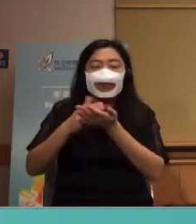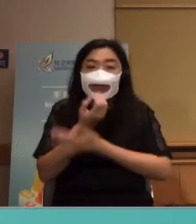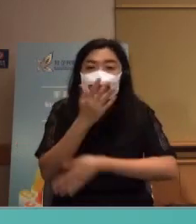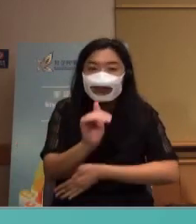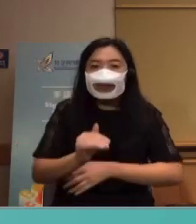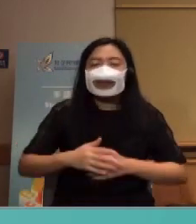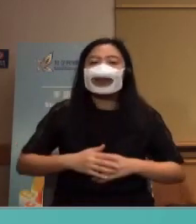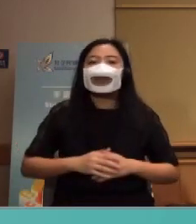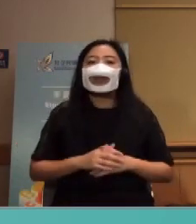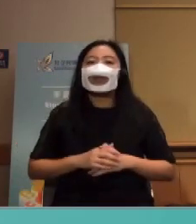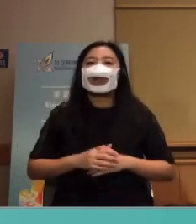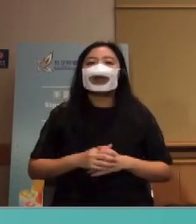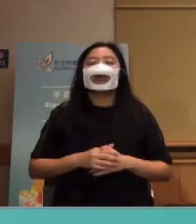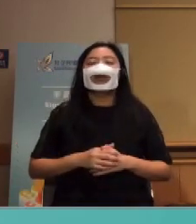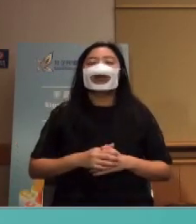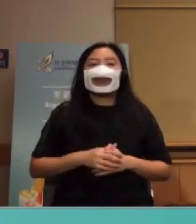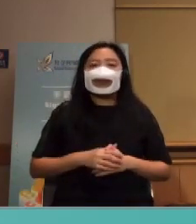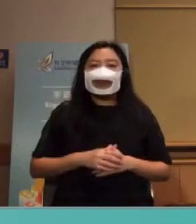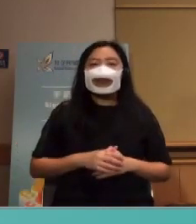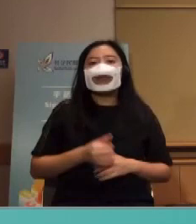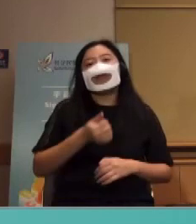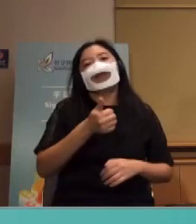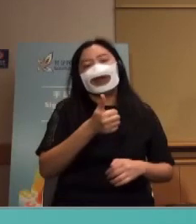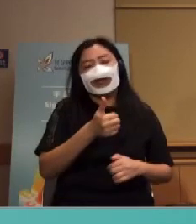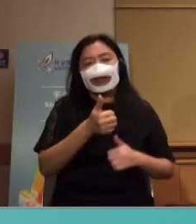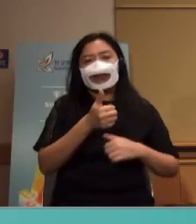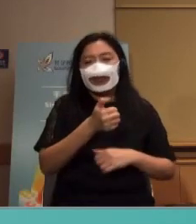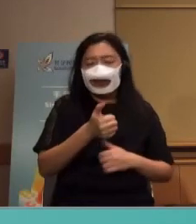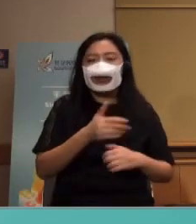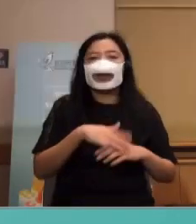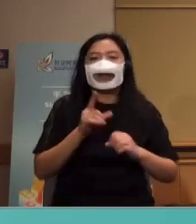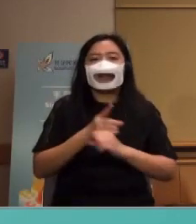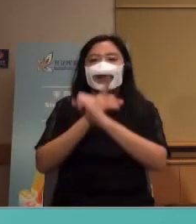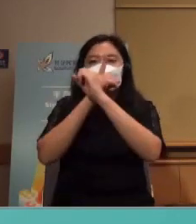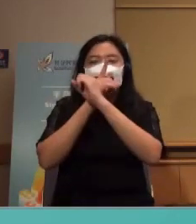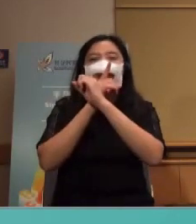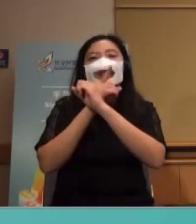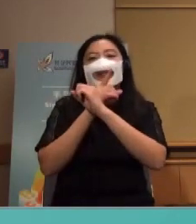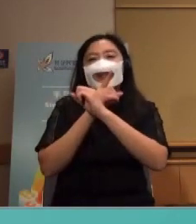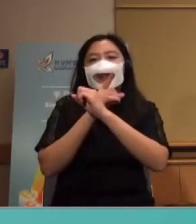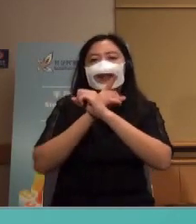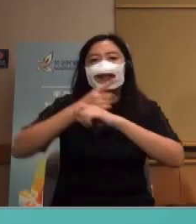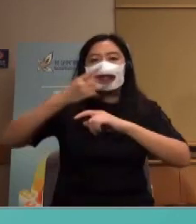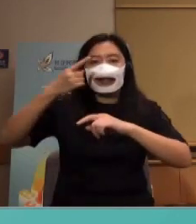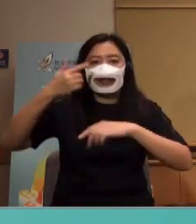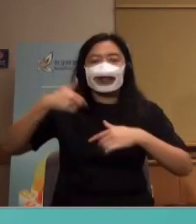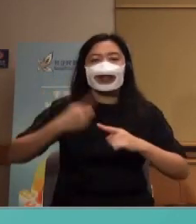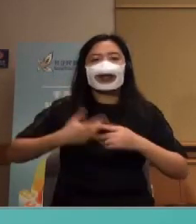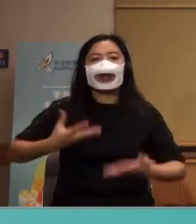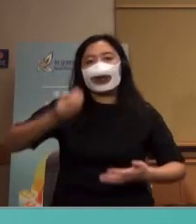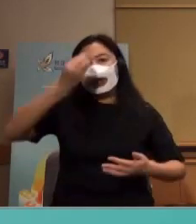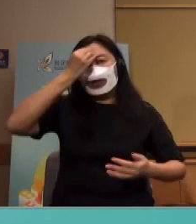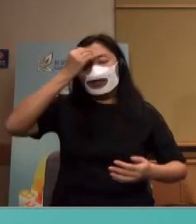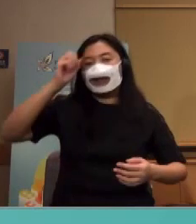Thank you. For Dialogue in the Dark, actually we are still learning in progress. We are trying to do something more